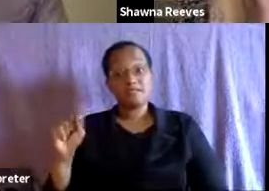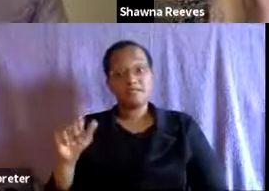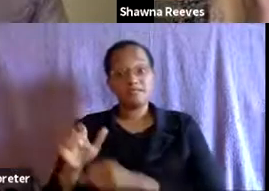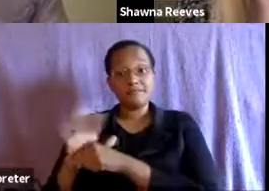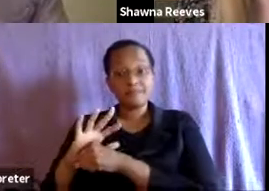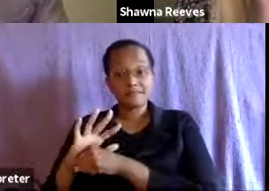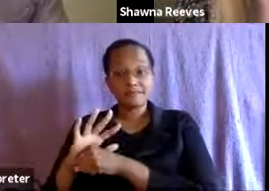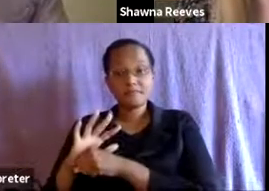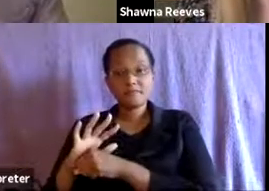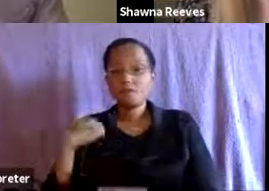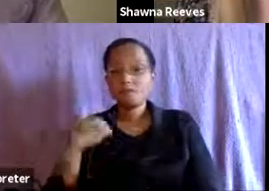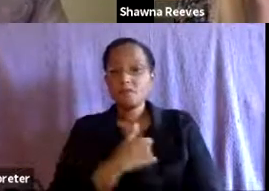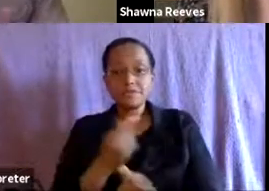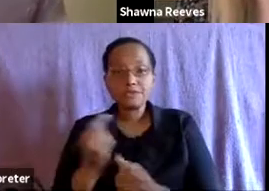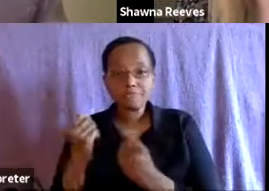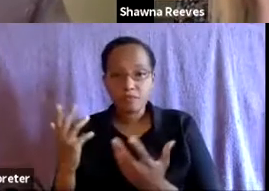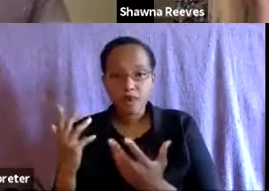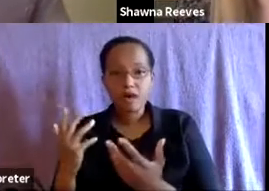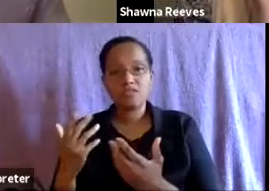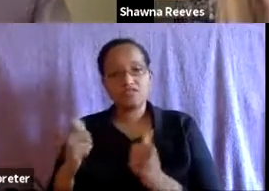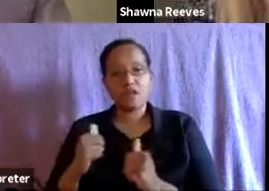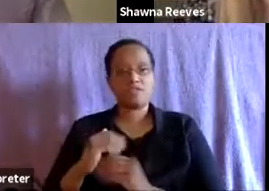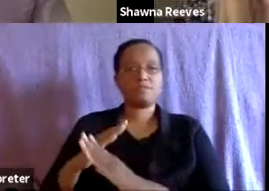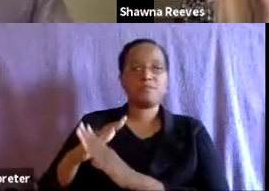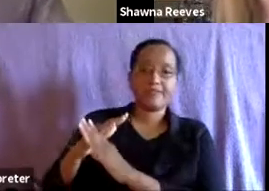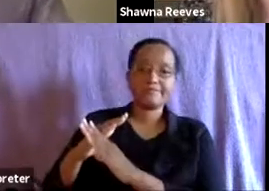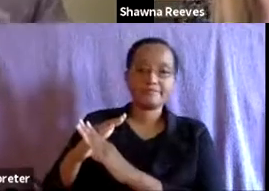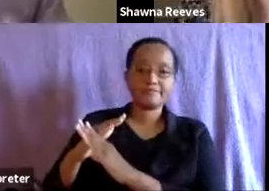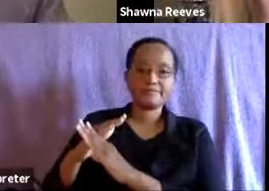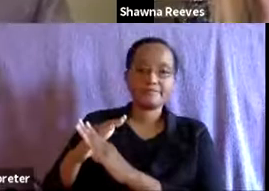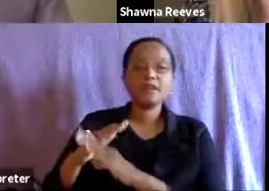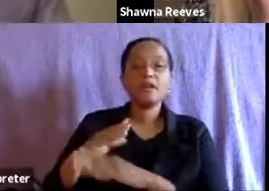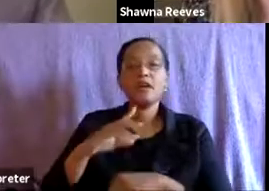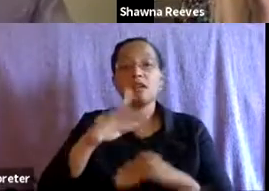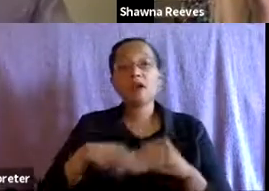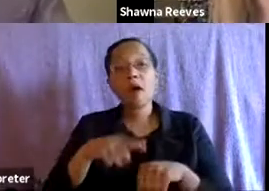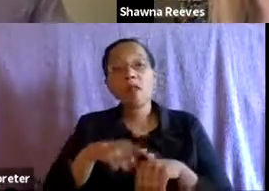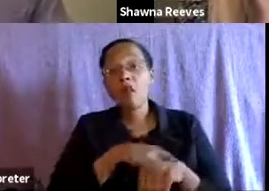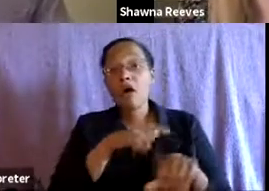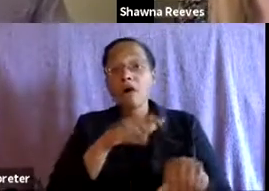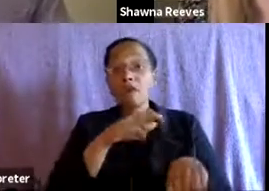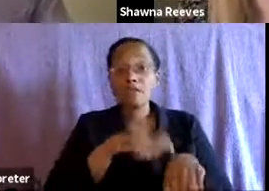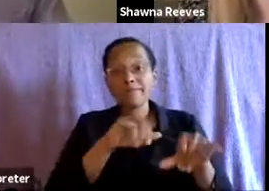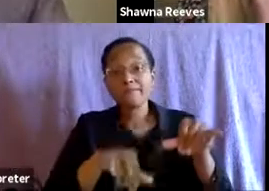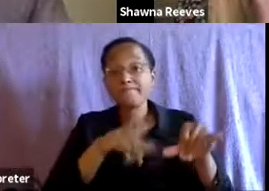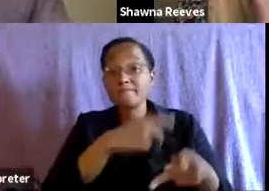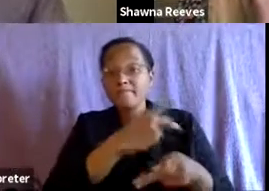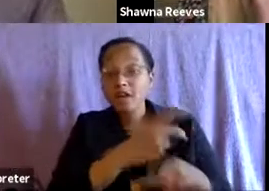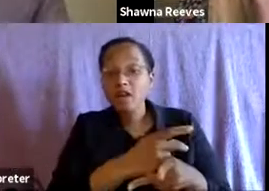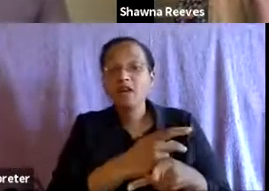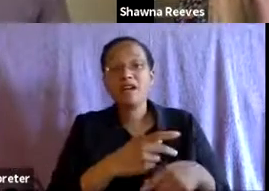But it's also the fact that there's really no treatment for it. And so the only thing we can really do with